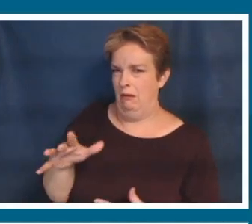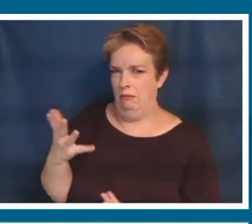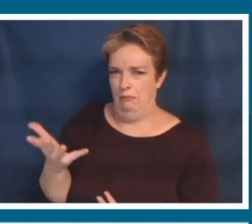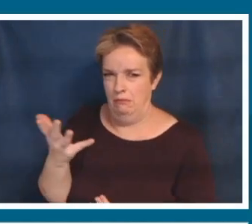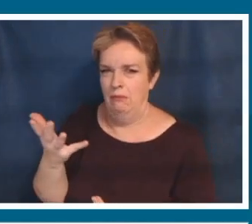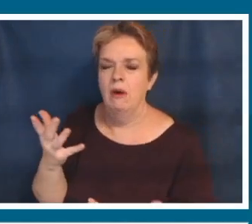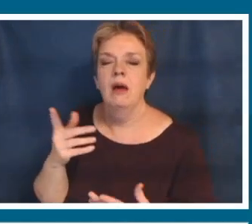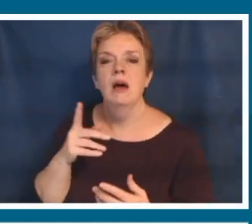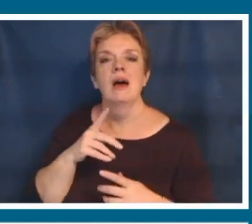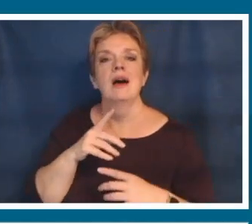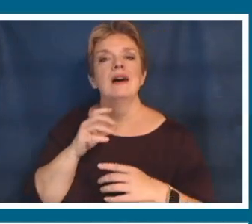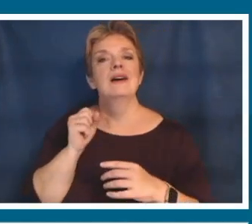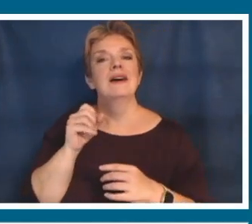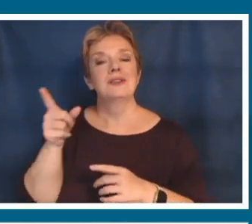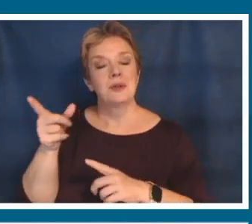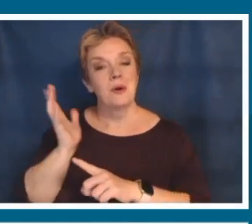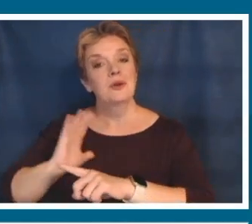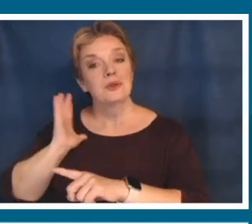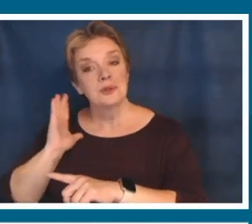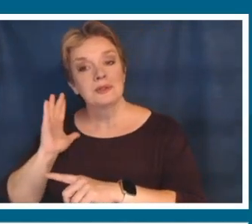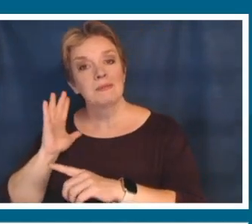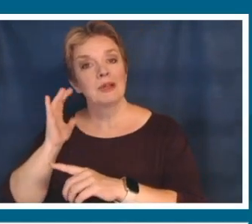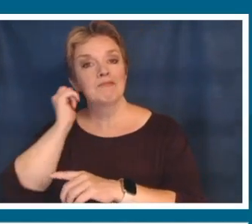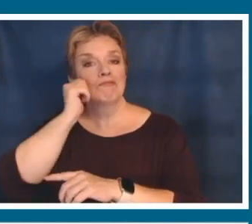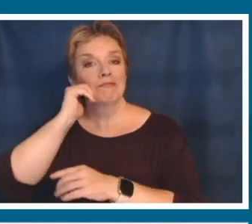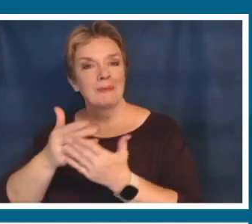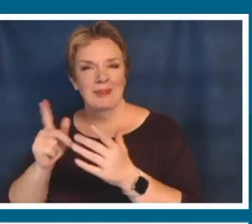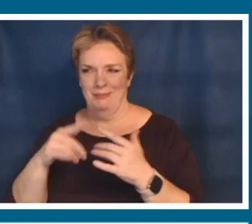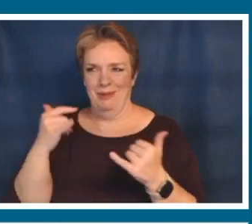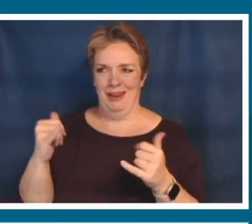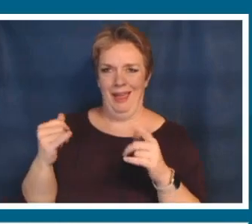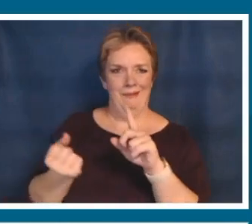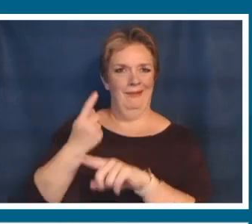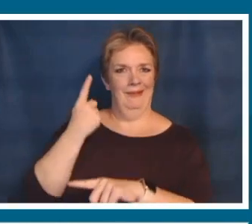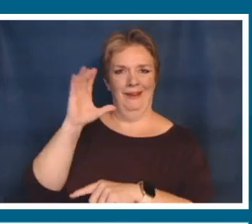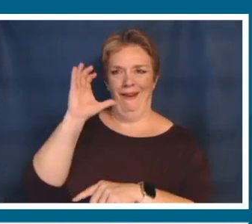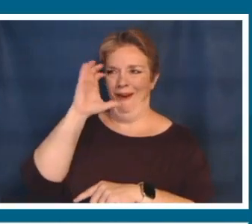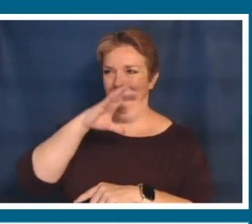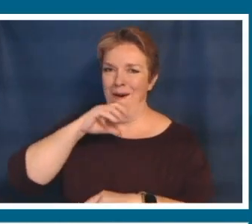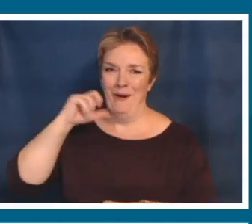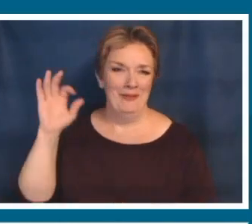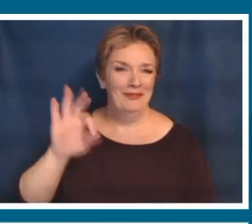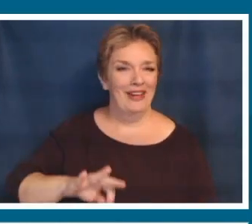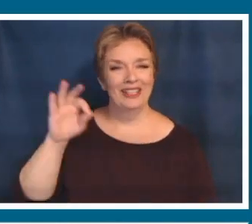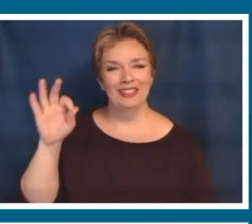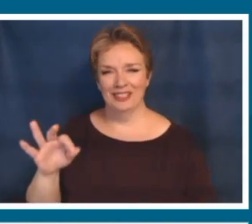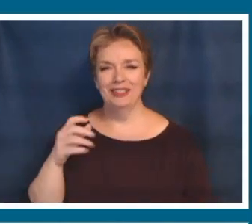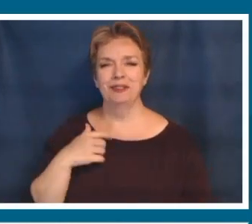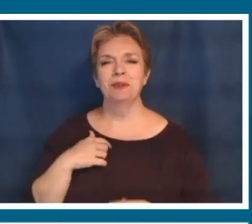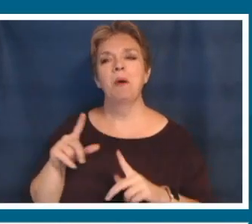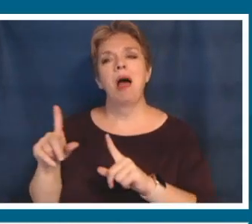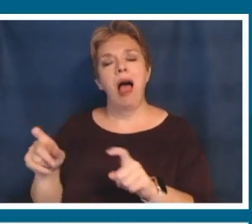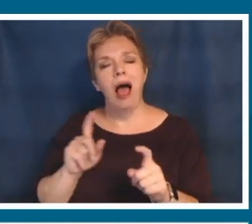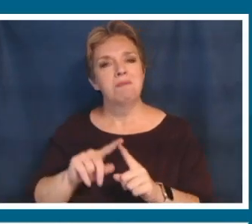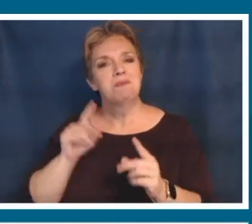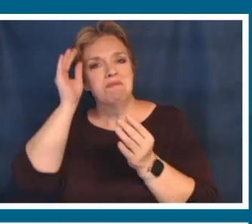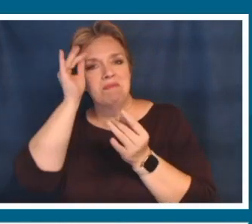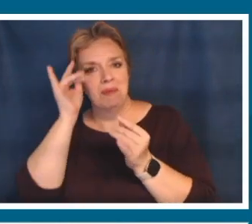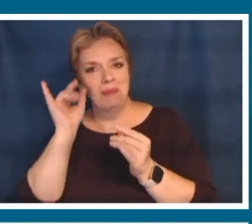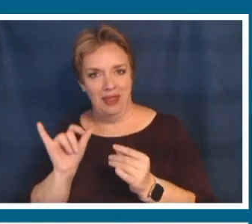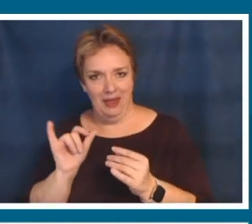now. So looking at familiarity and things that seem a little foreign to them. And then this set moves from